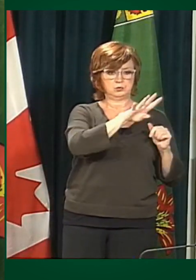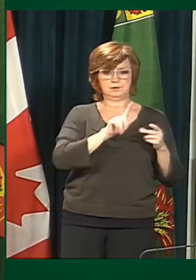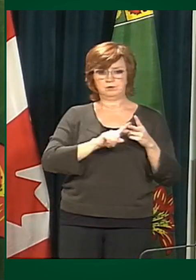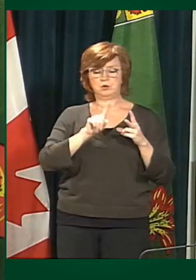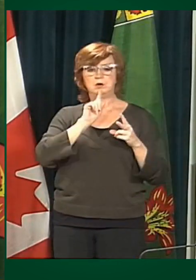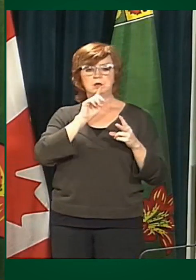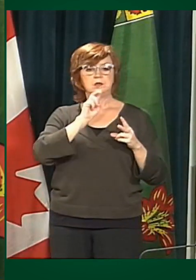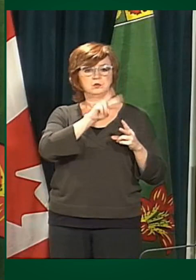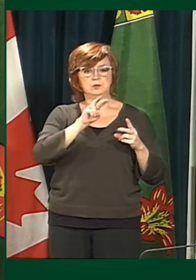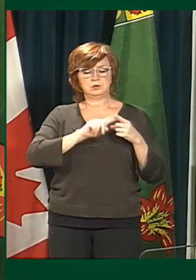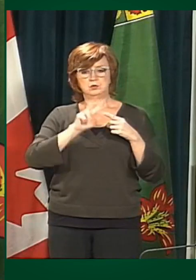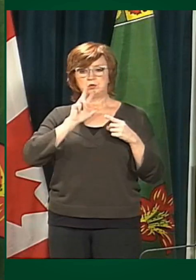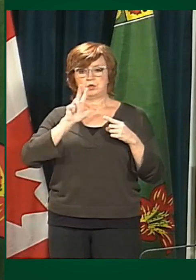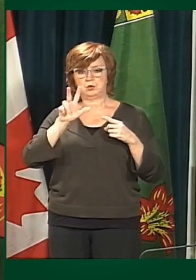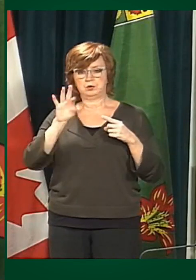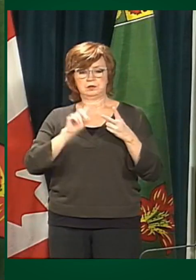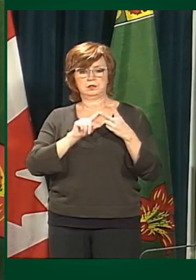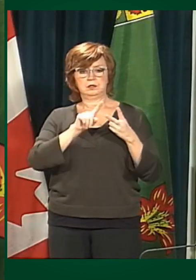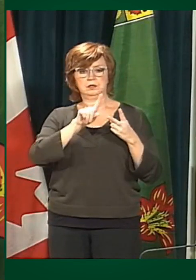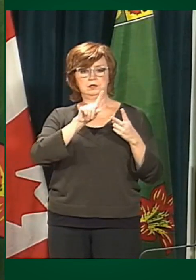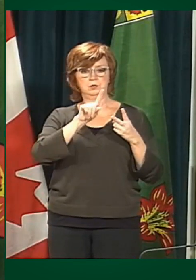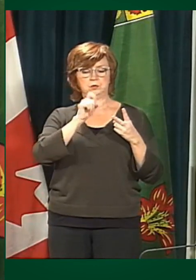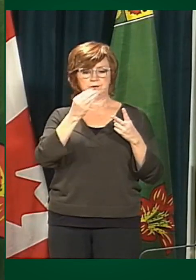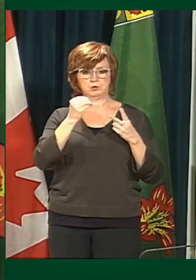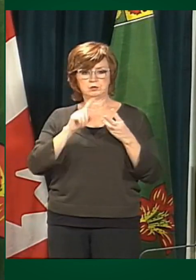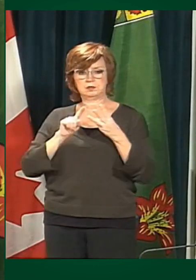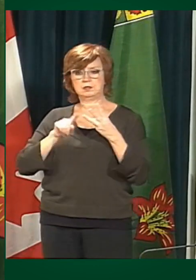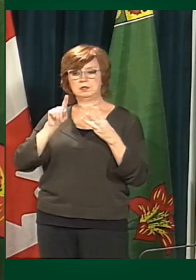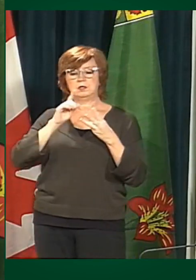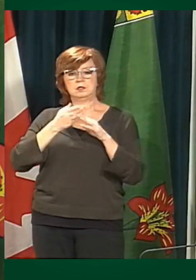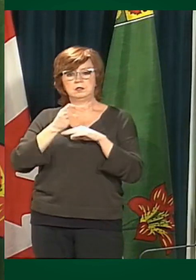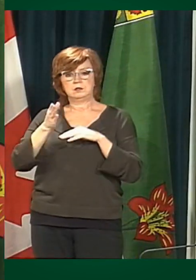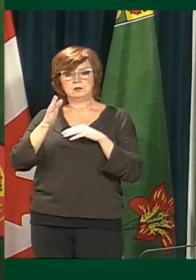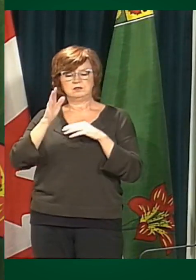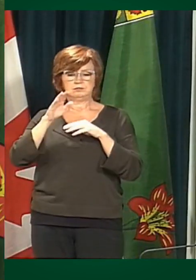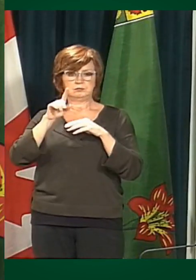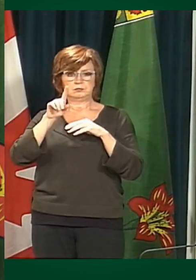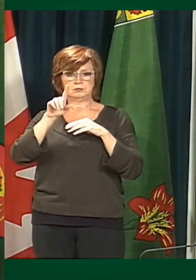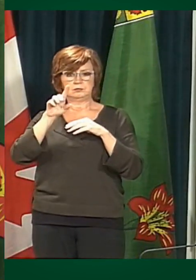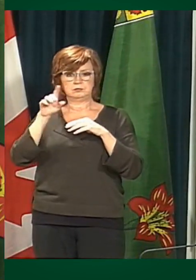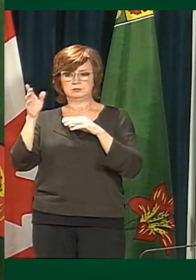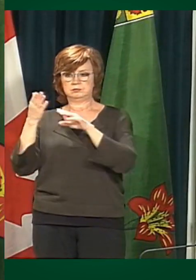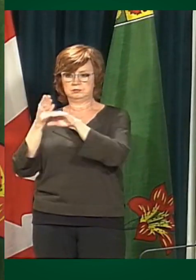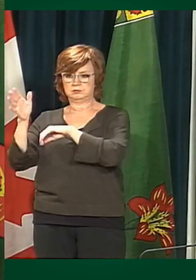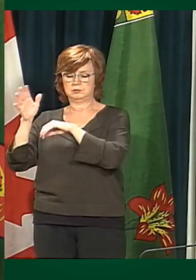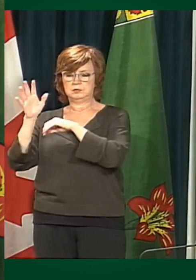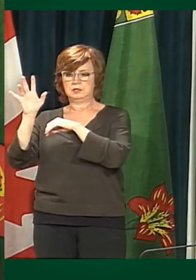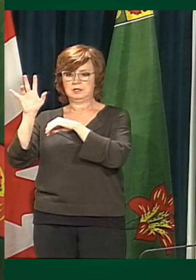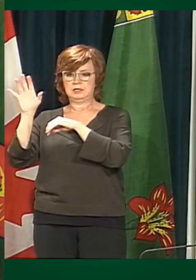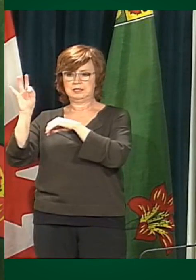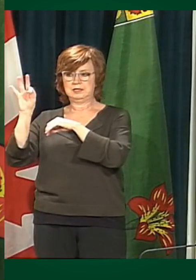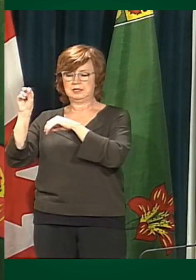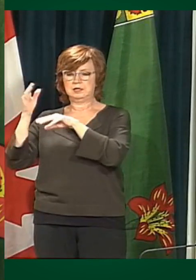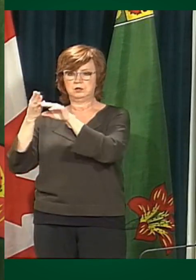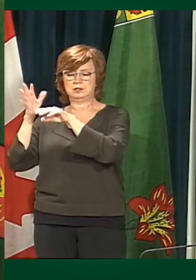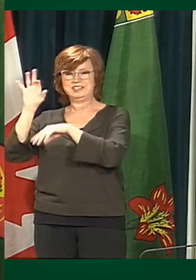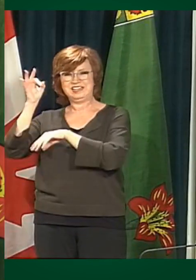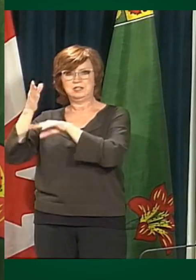to 39, 106 40 to 59, 63 in the 60 to 79 age group, and 9 in the 80